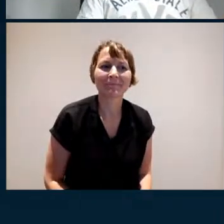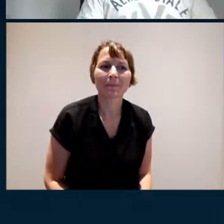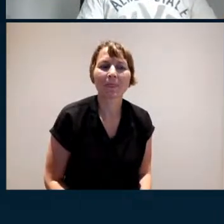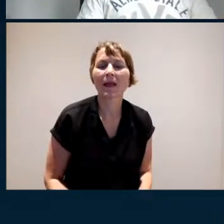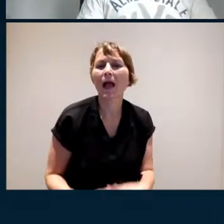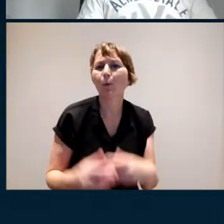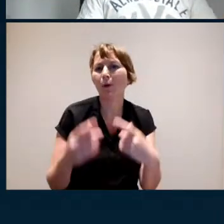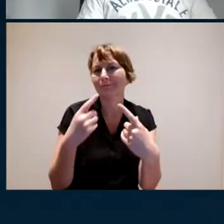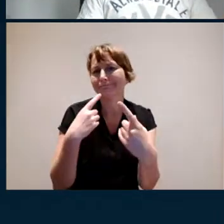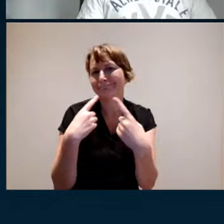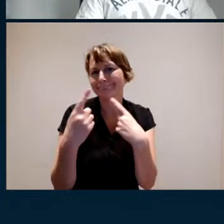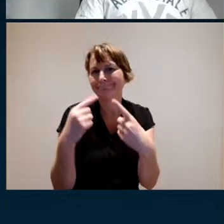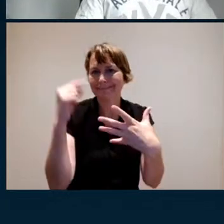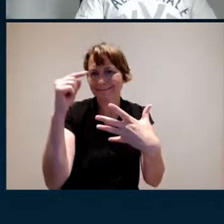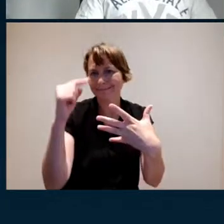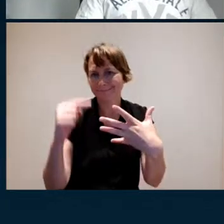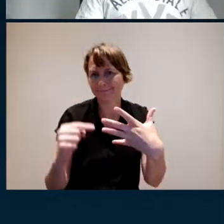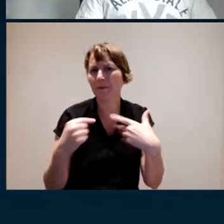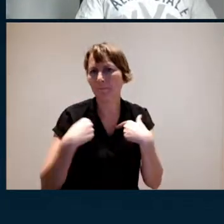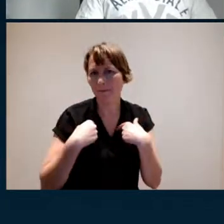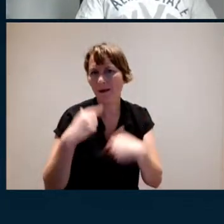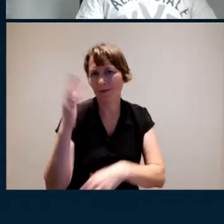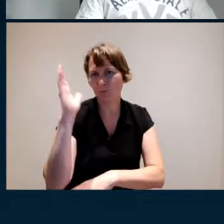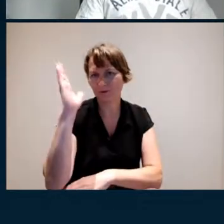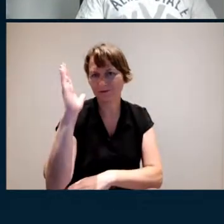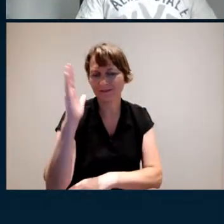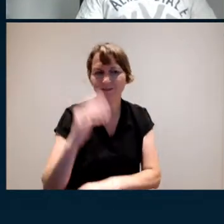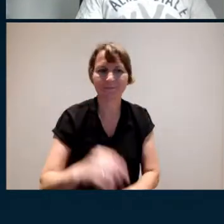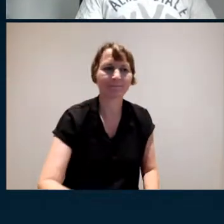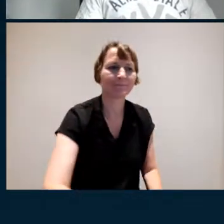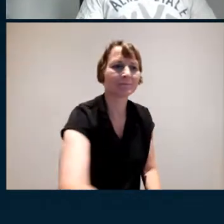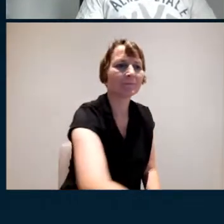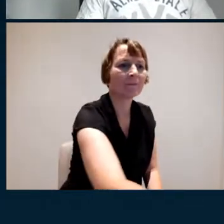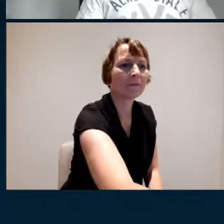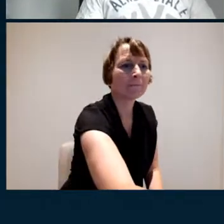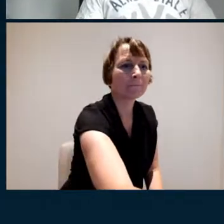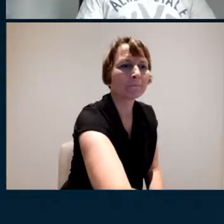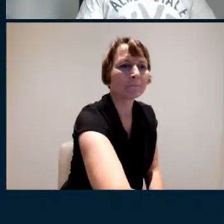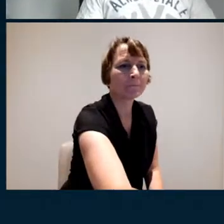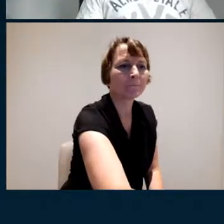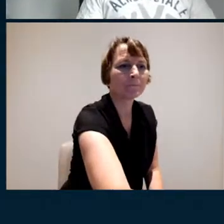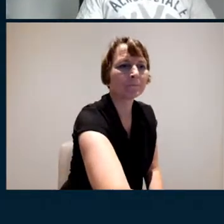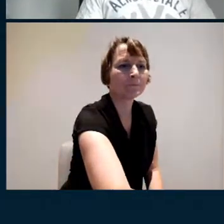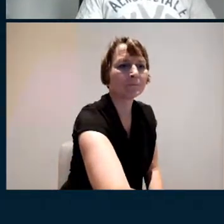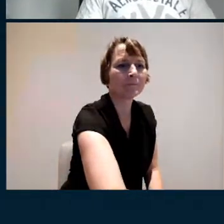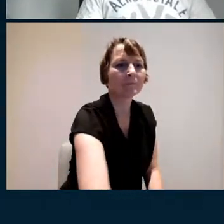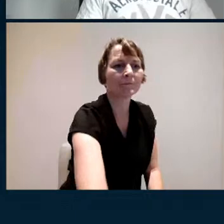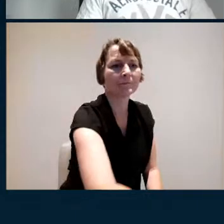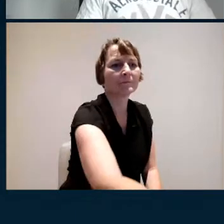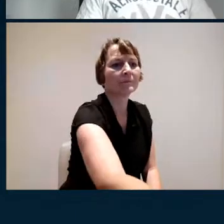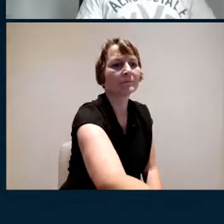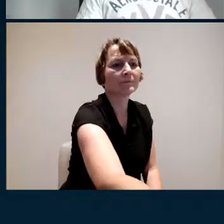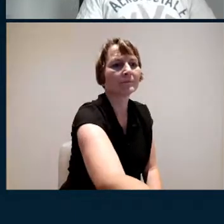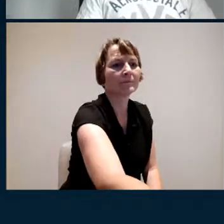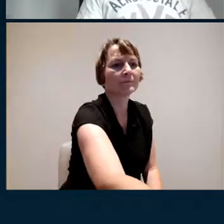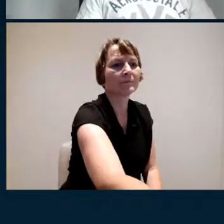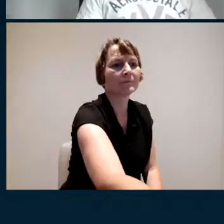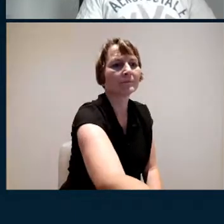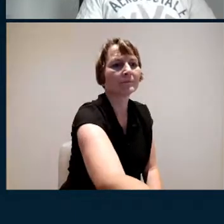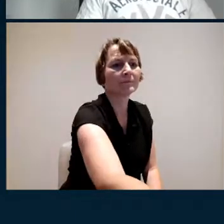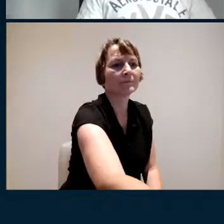also goes in my presentation. To begin with, I'll just give very briefly CCOE, the Cloud Center of